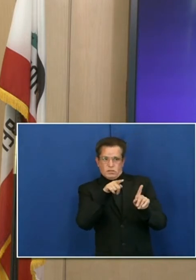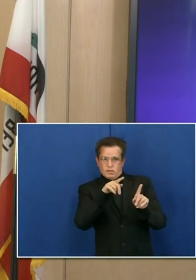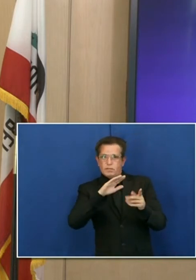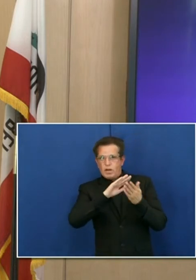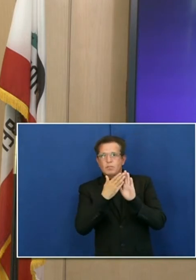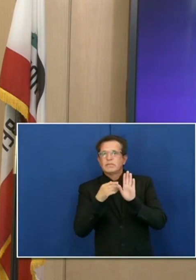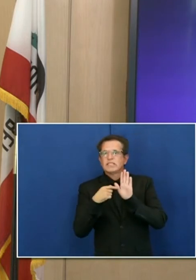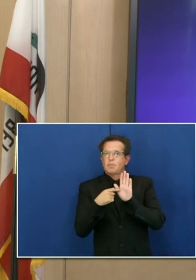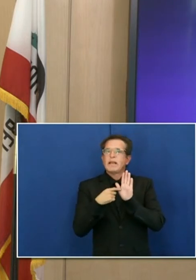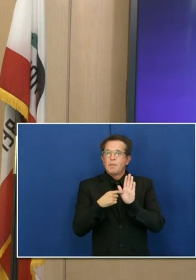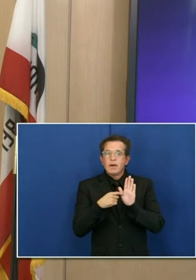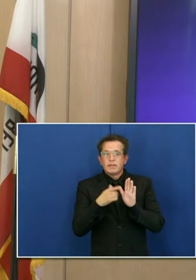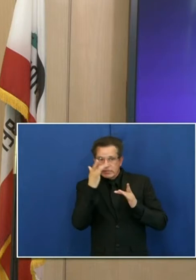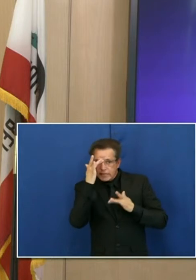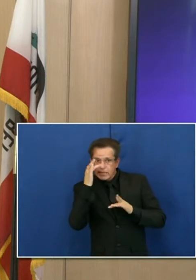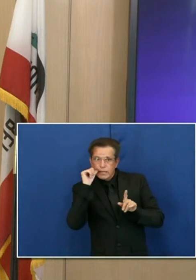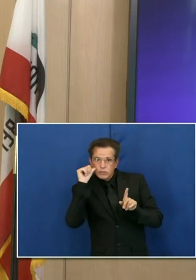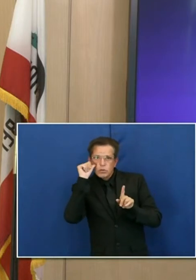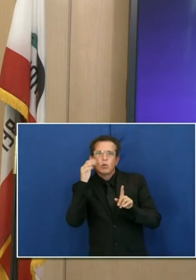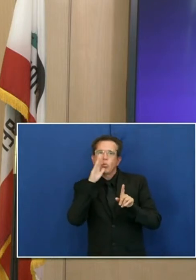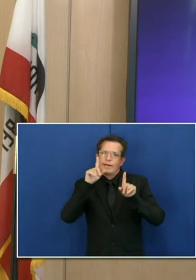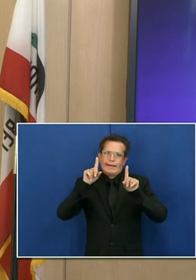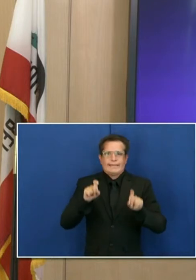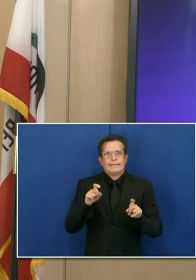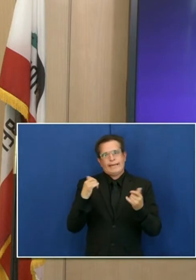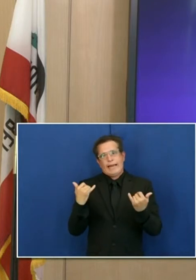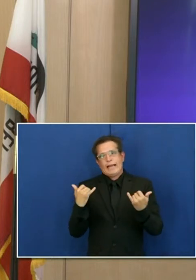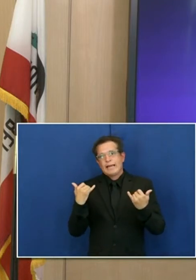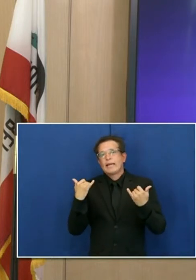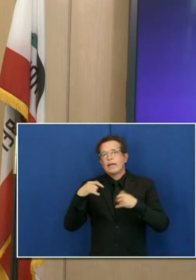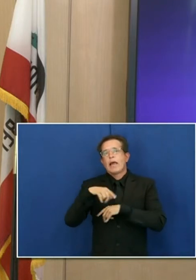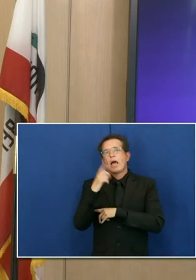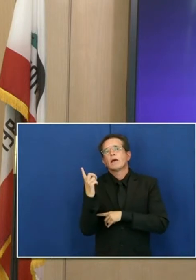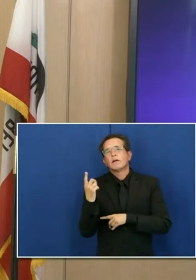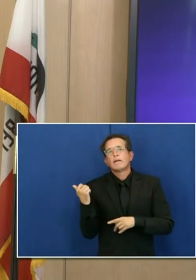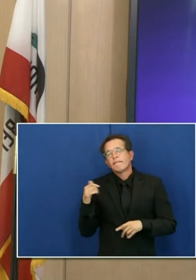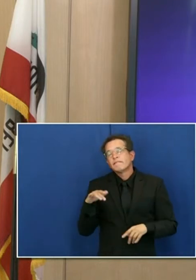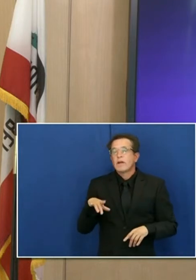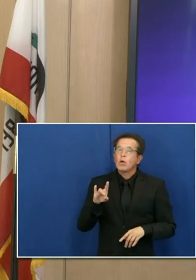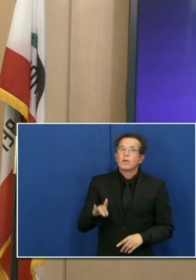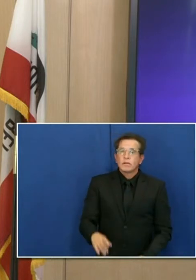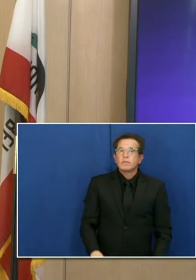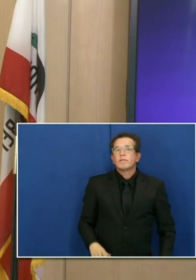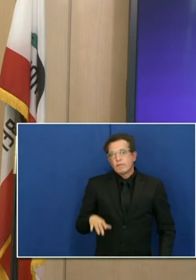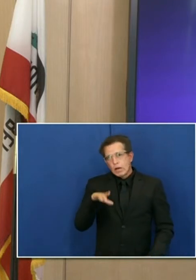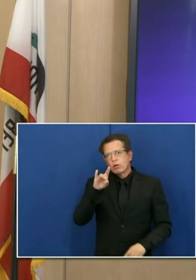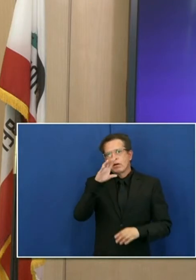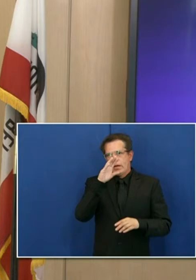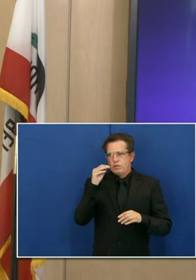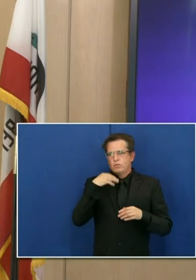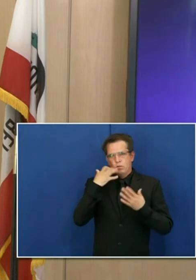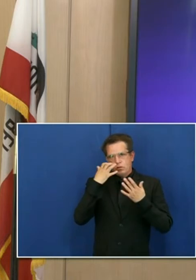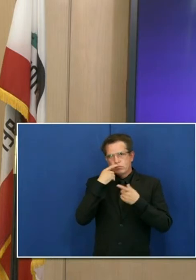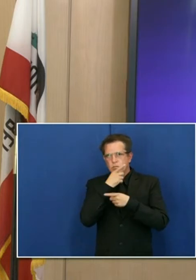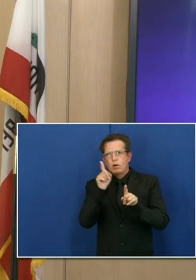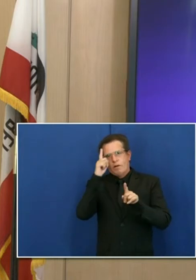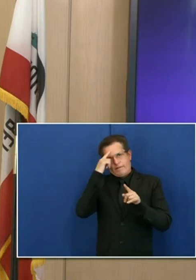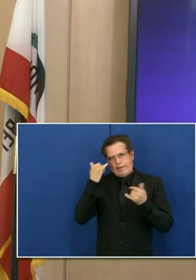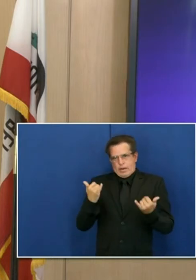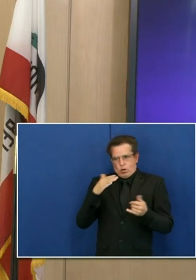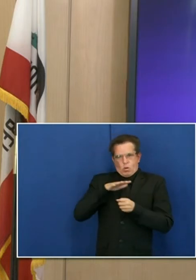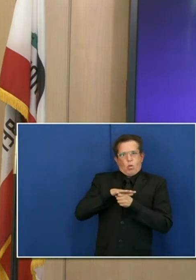and is actually being tested today. I want to begin also, or just continue with an update on our local COVID